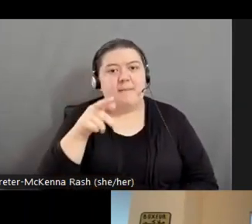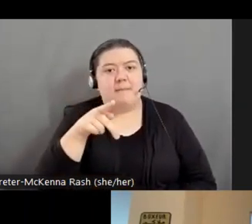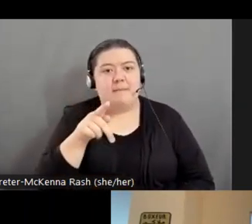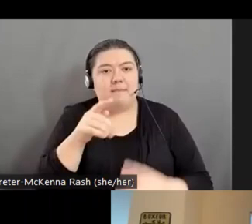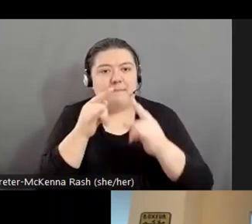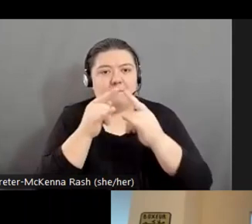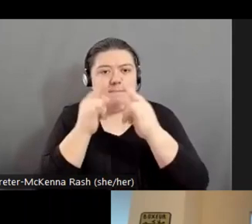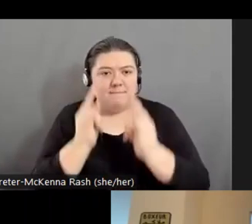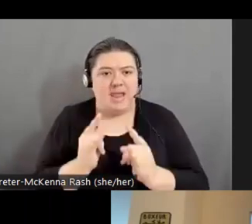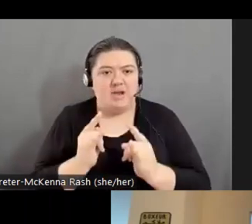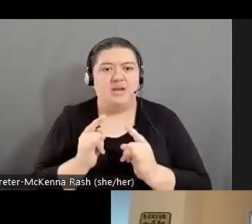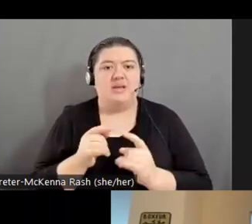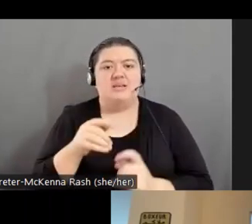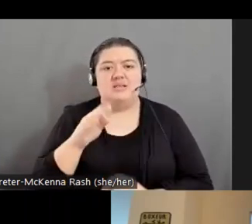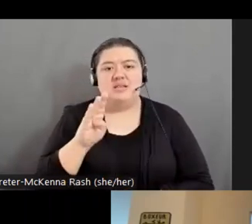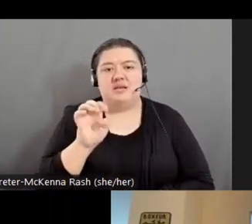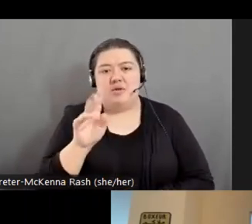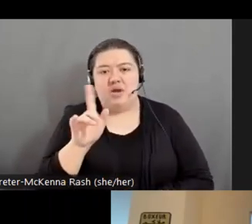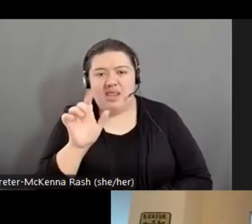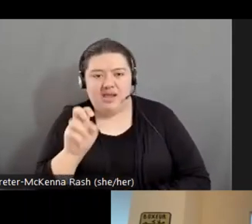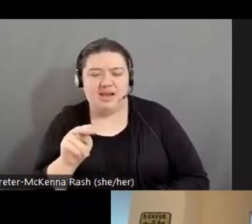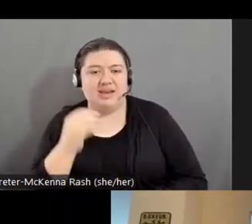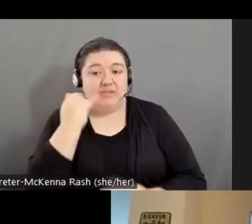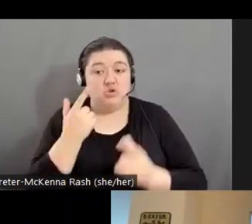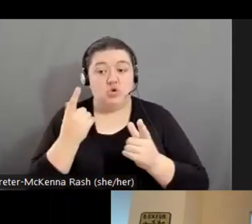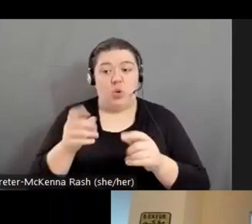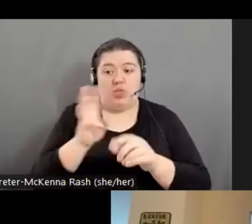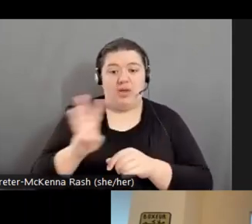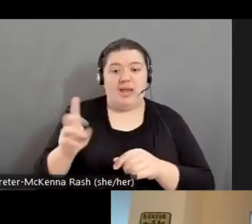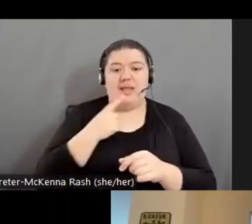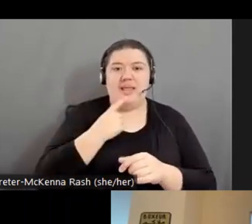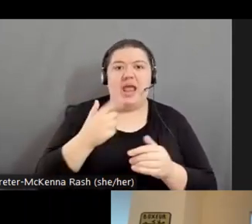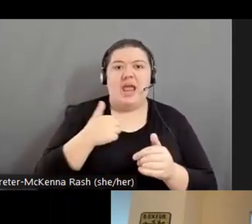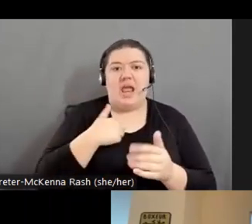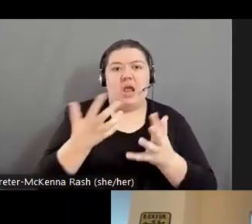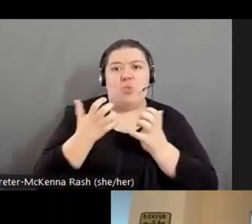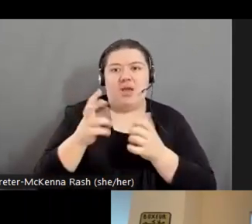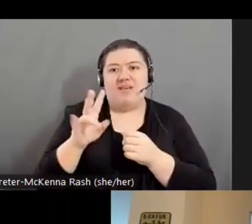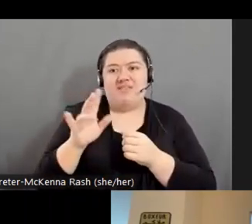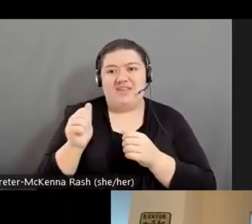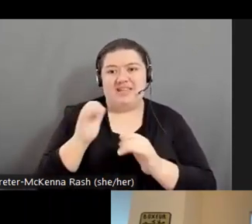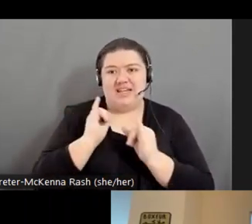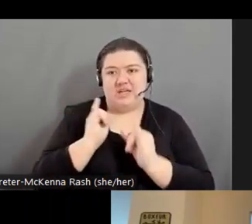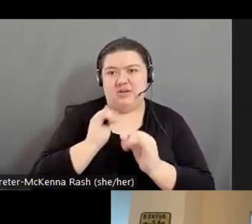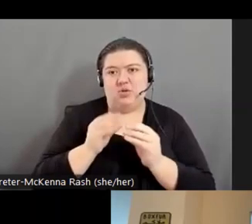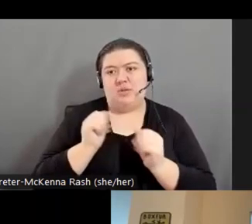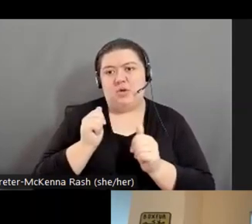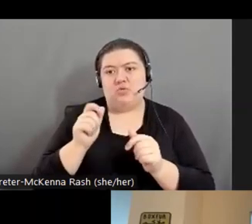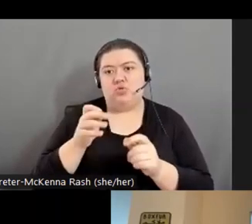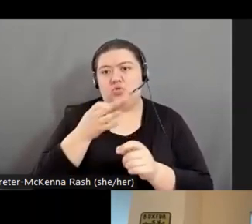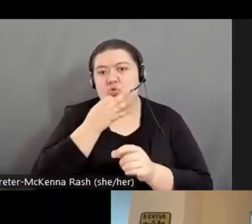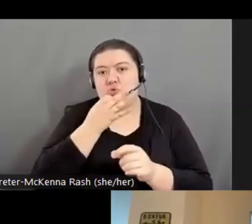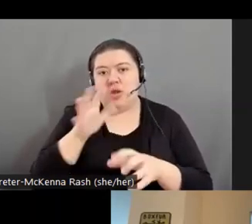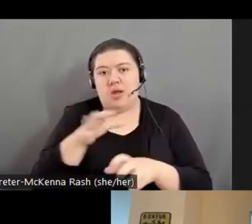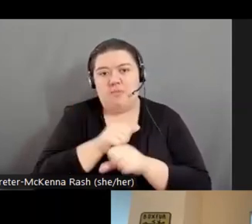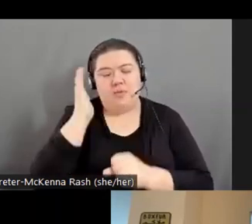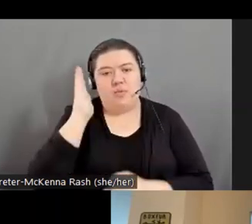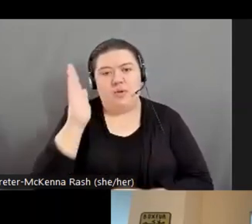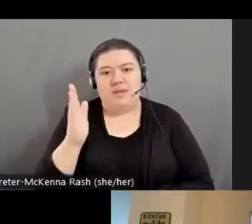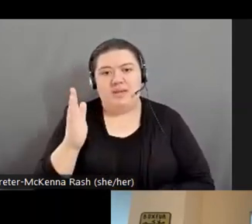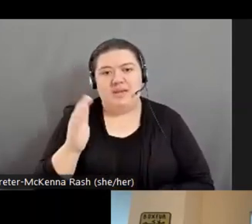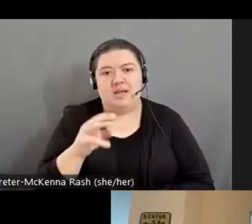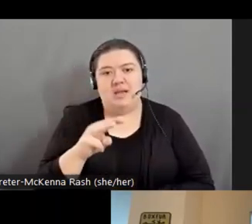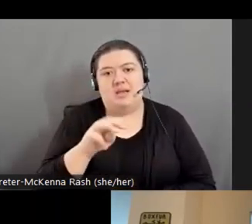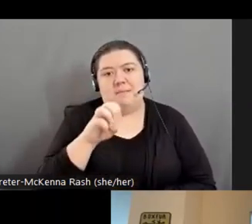still a lot of embassies, if you go on the website and say, I want to do a visa interview, the soonest appointment will be